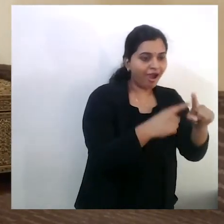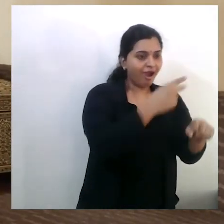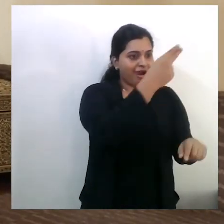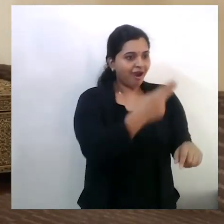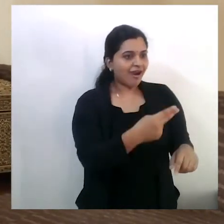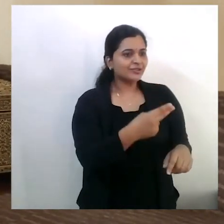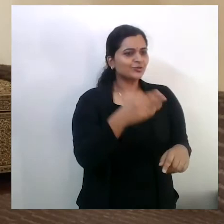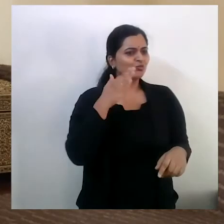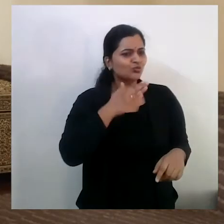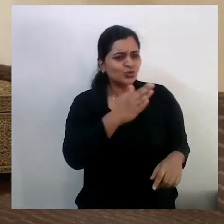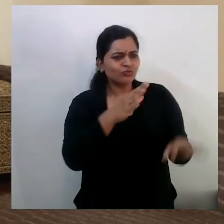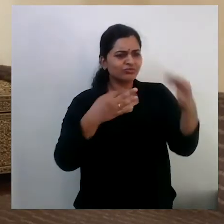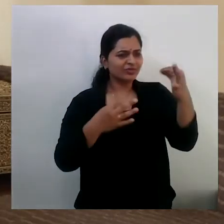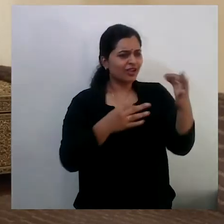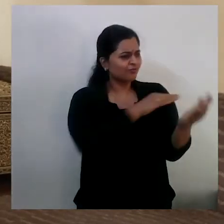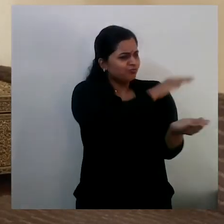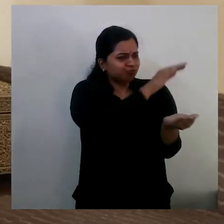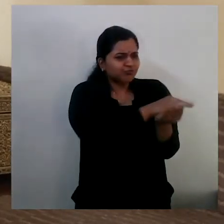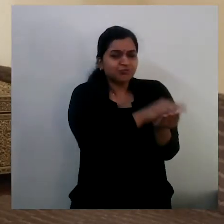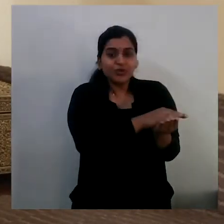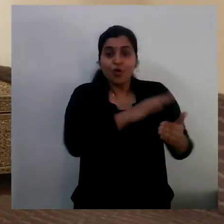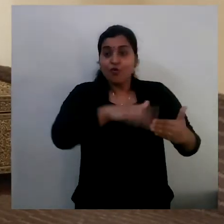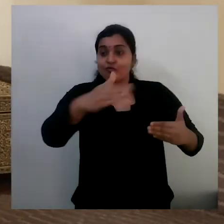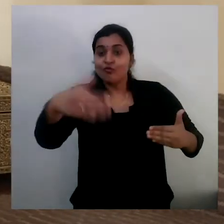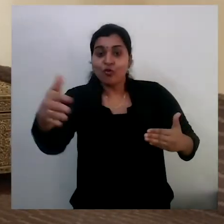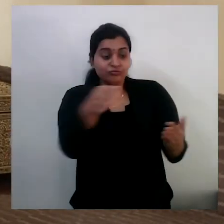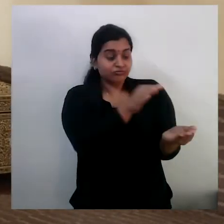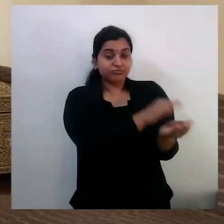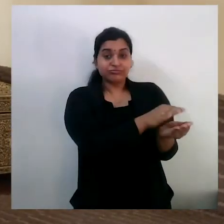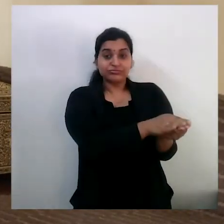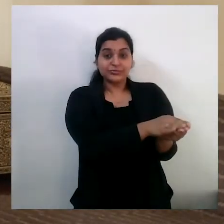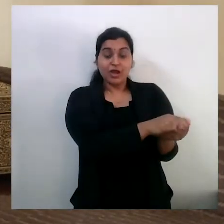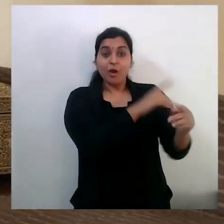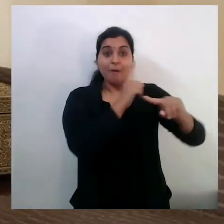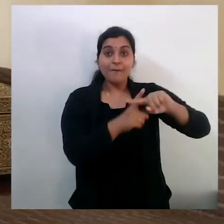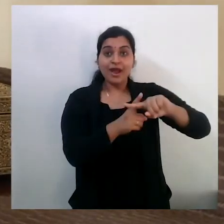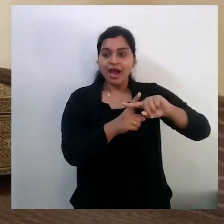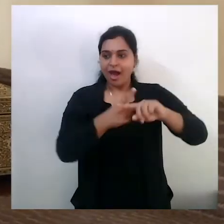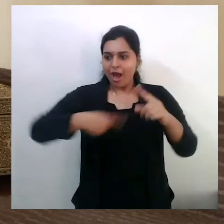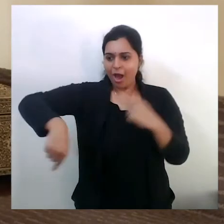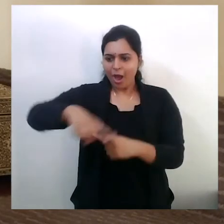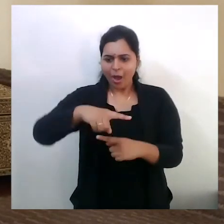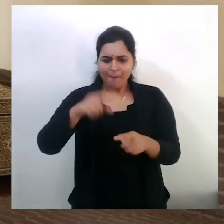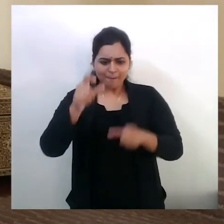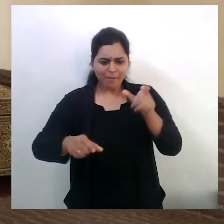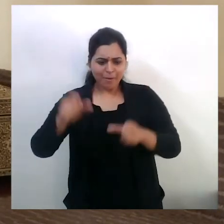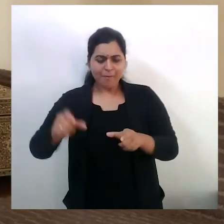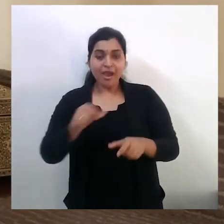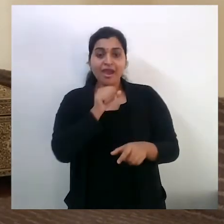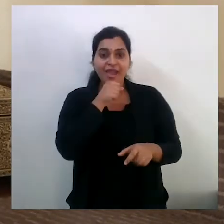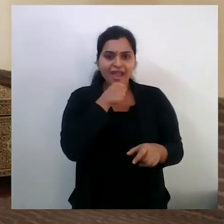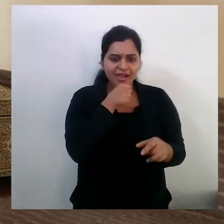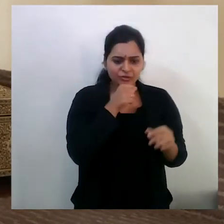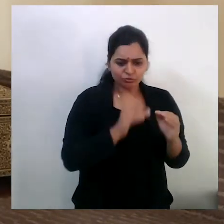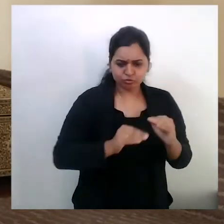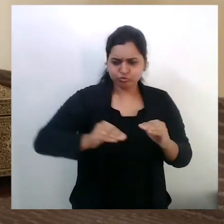generation and to ensure that it is presented in an engaging form for all